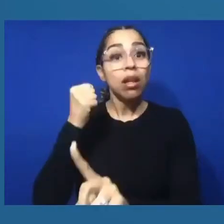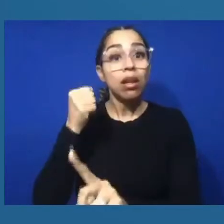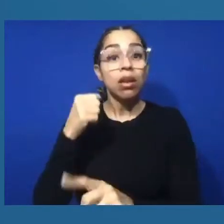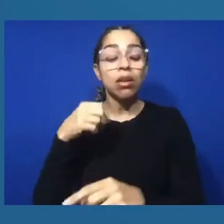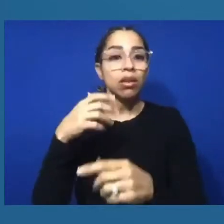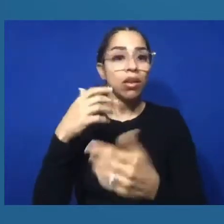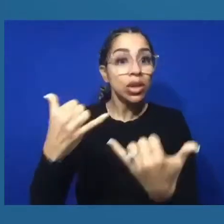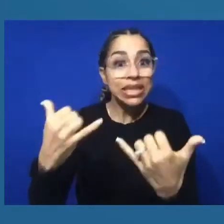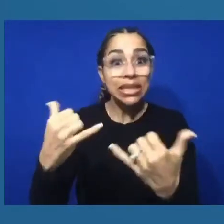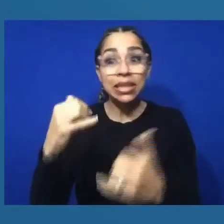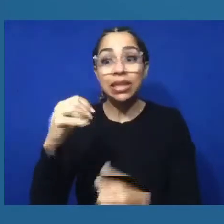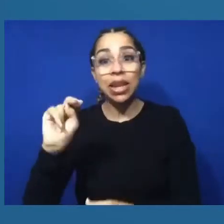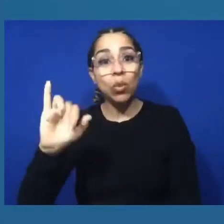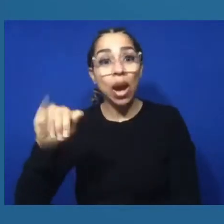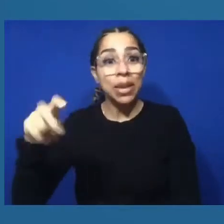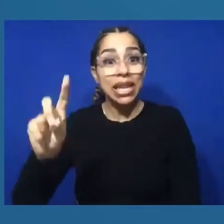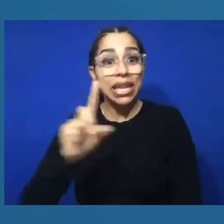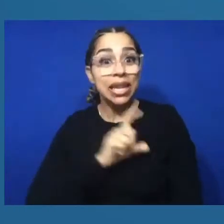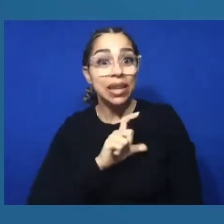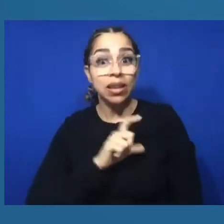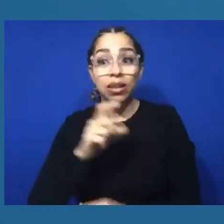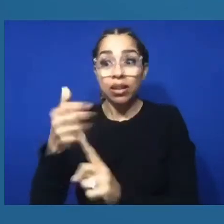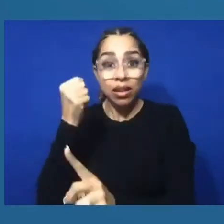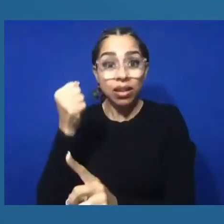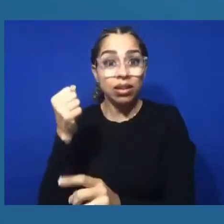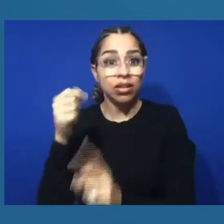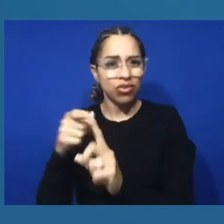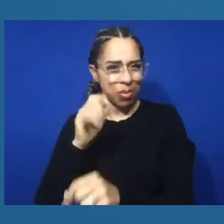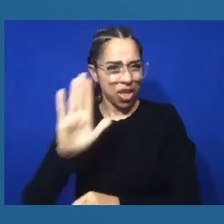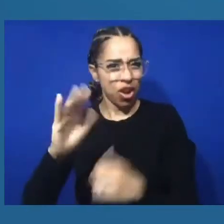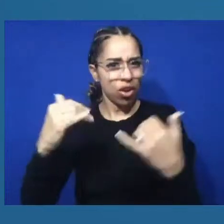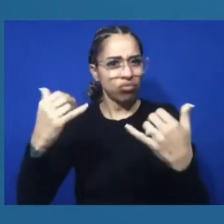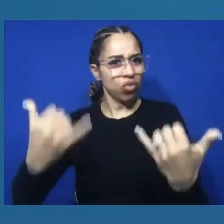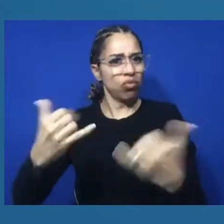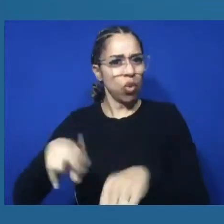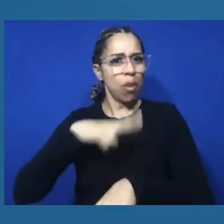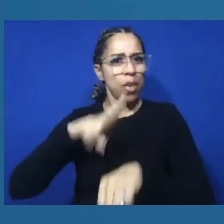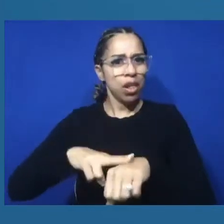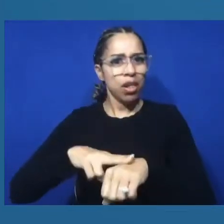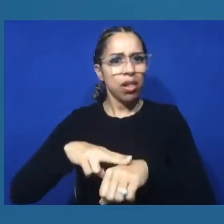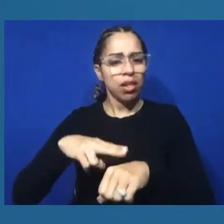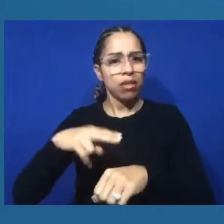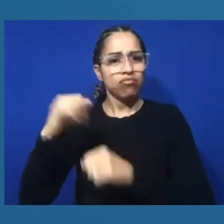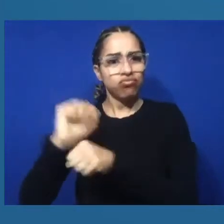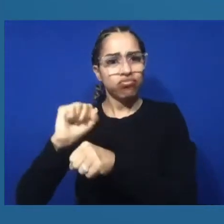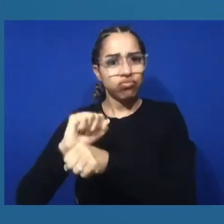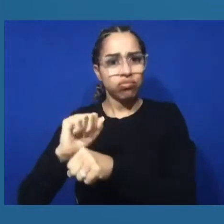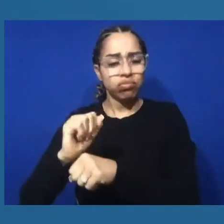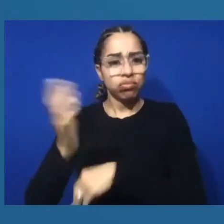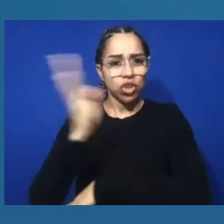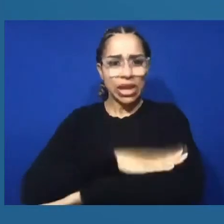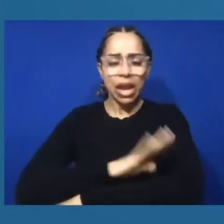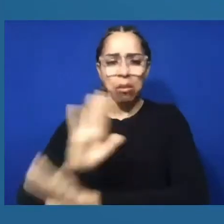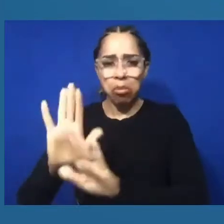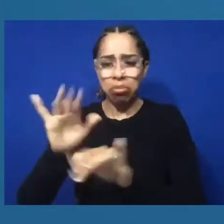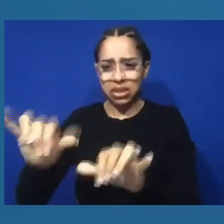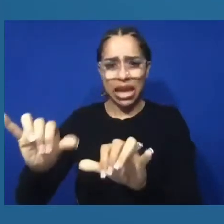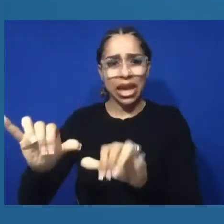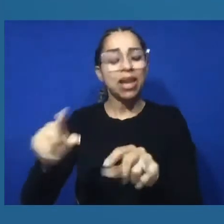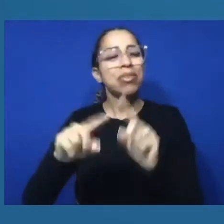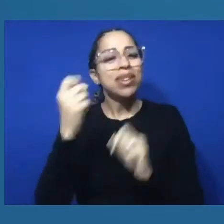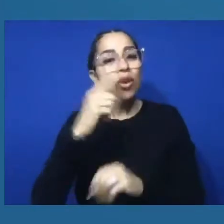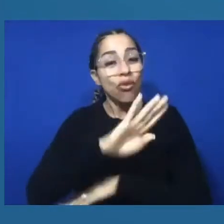from their normal routes during the day. But it is those overnight hours when we have people coming in and working, the overnight shift at a hotel or a